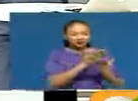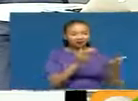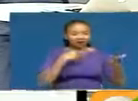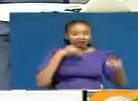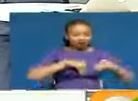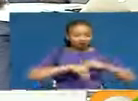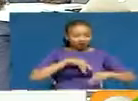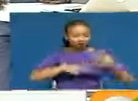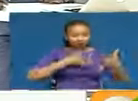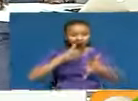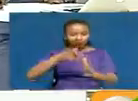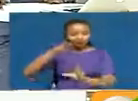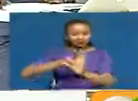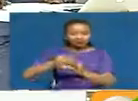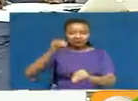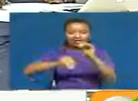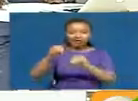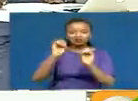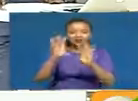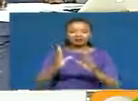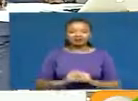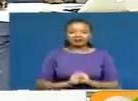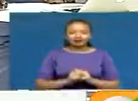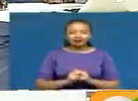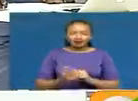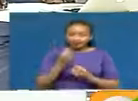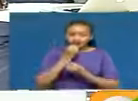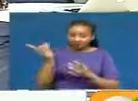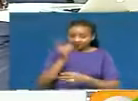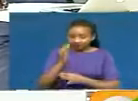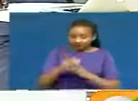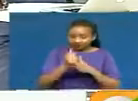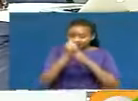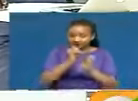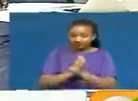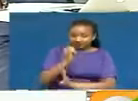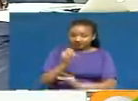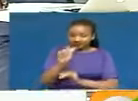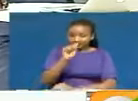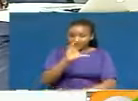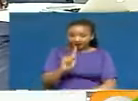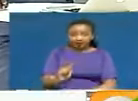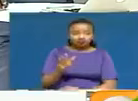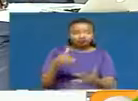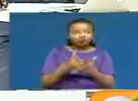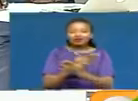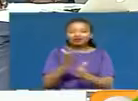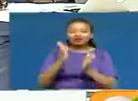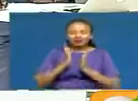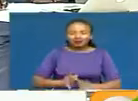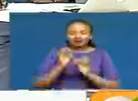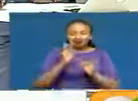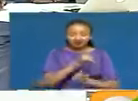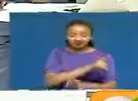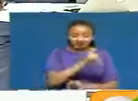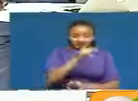from the polls. The legislators proposed amendments to the Leadership and Integrity Act and the elections laws to bar anyone with a pending case